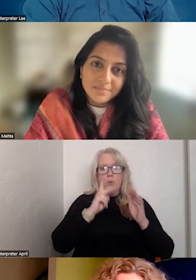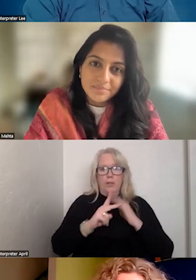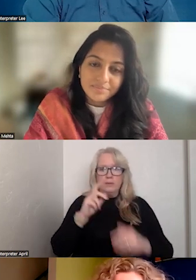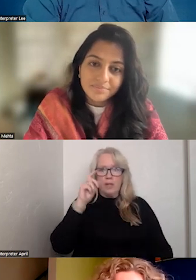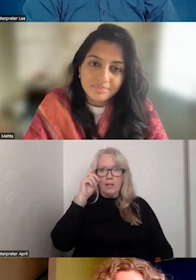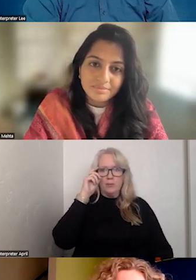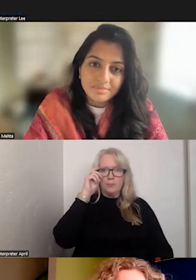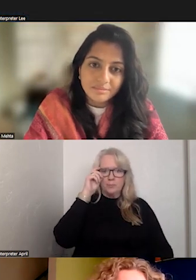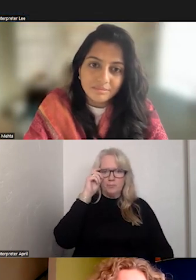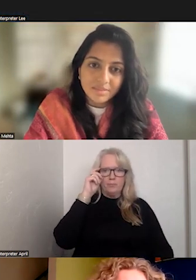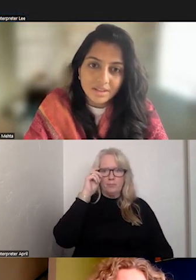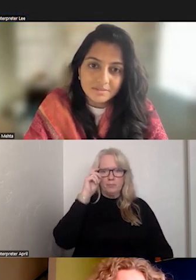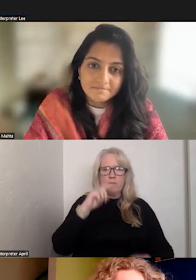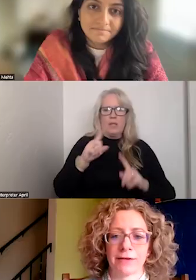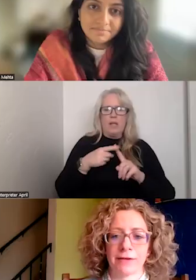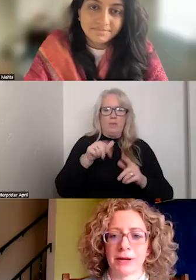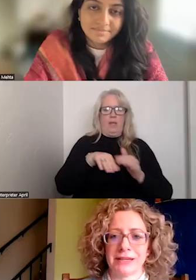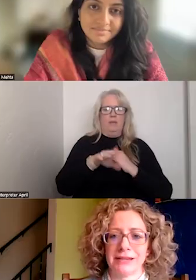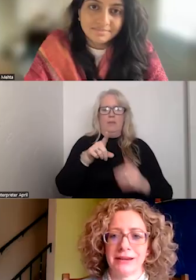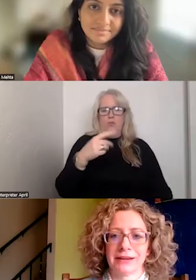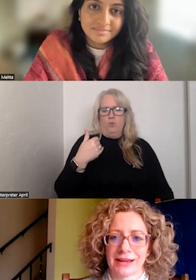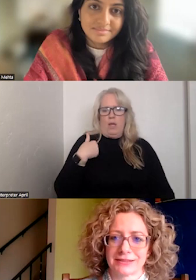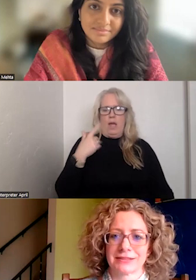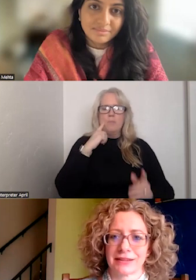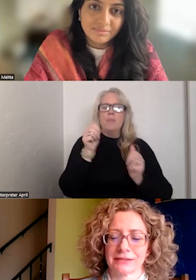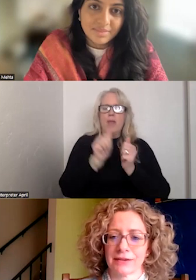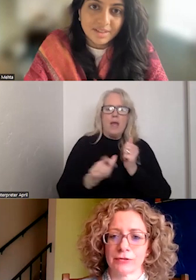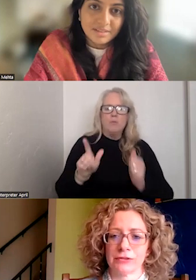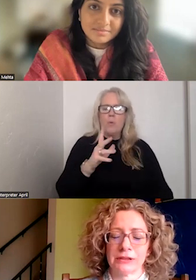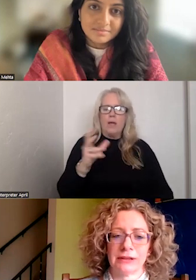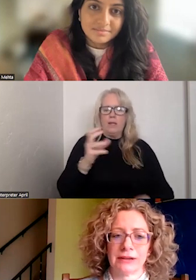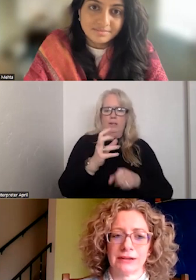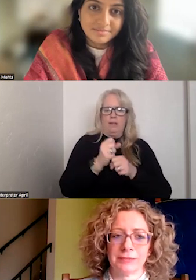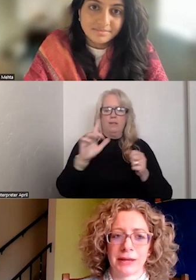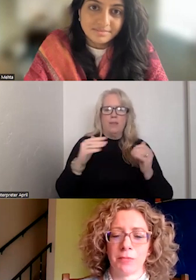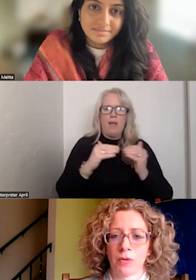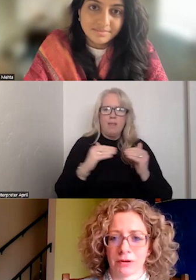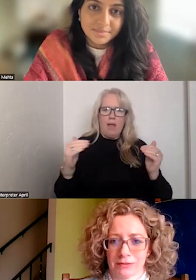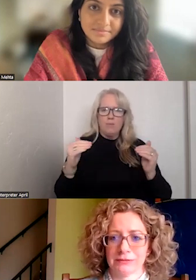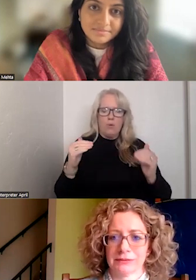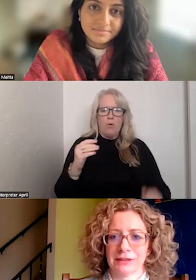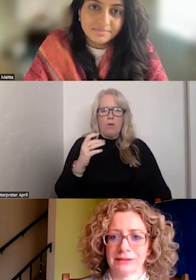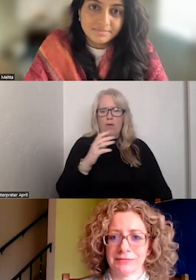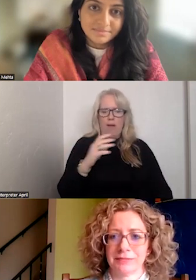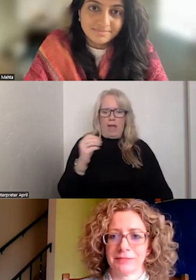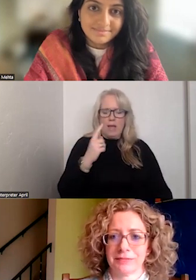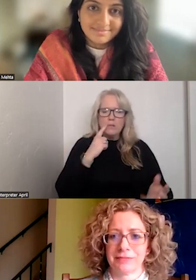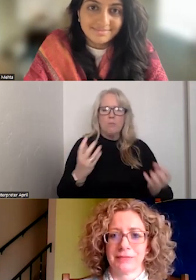the access that you had, and the hope that everybody gets that level and more,